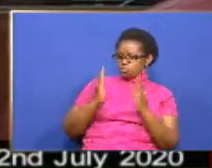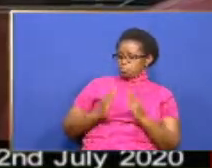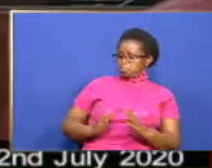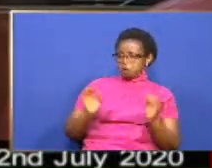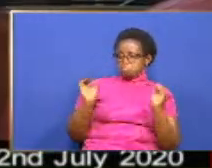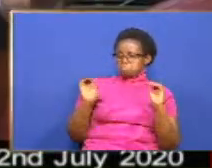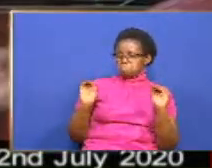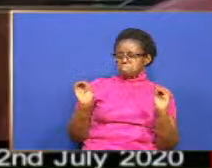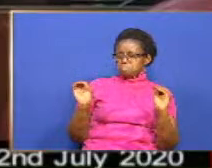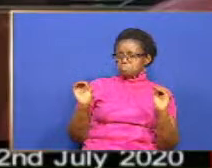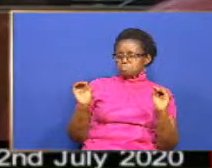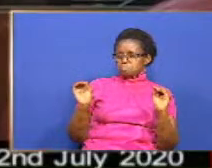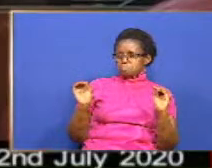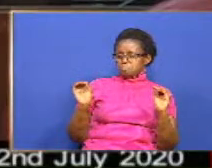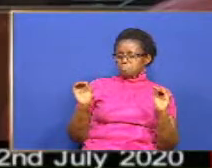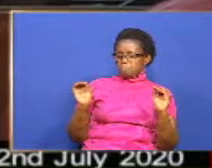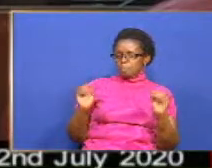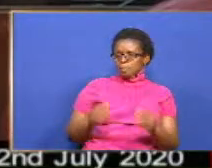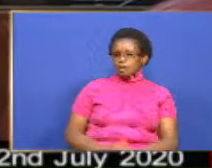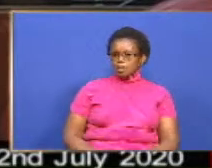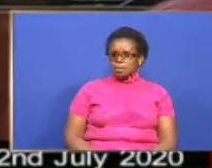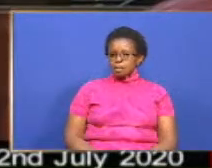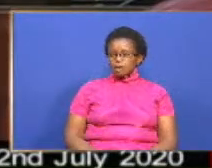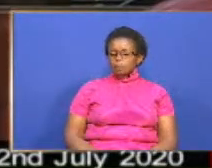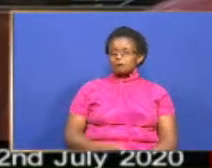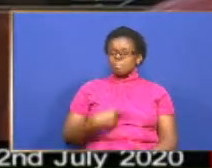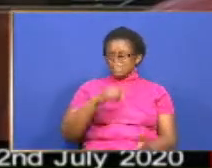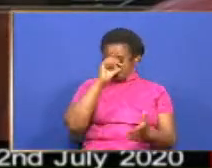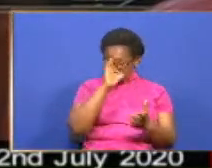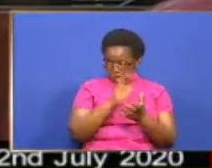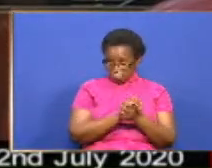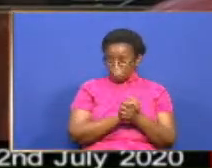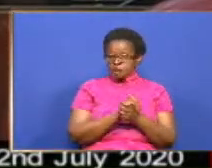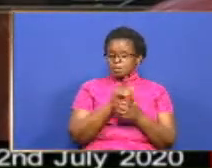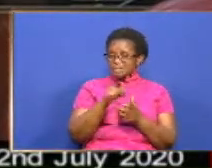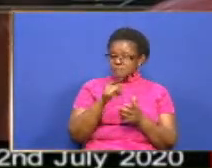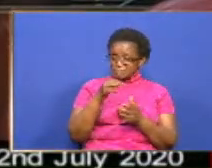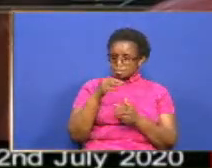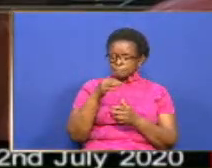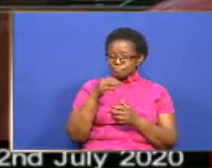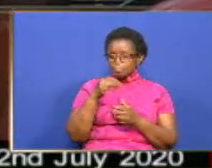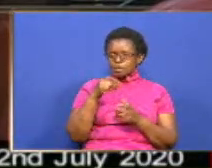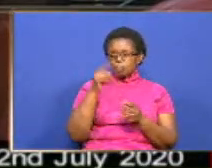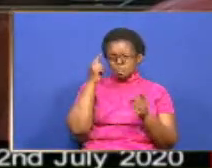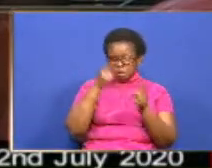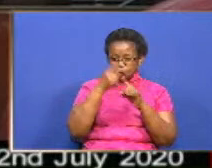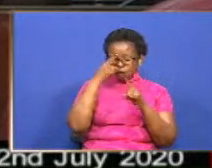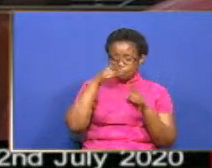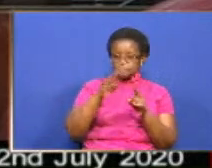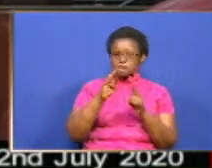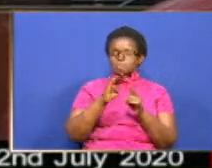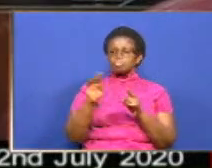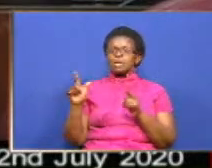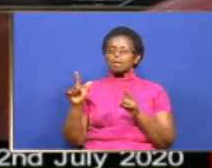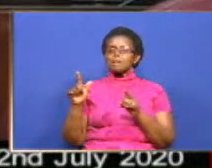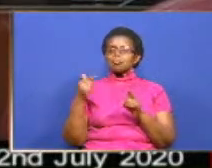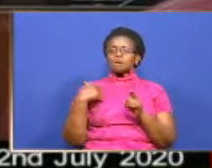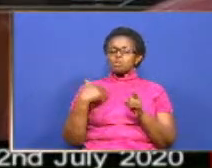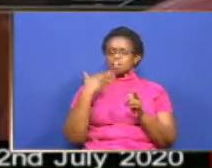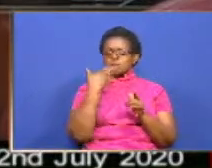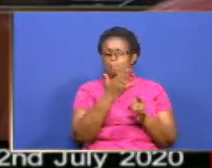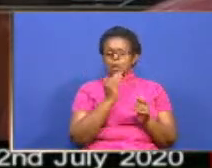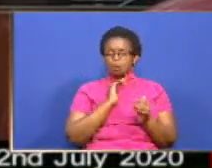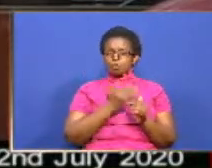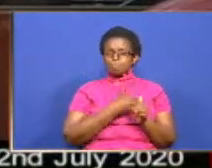or they would like to be. And I believe that's the spirit of this, and I want to really thank the committee because I know they've done